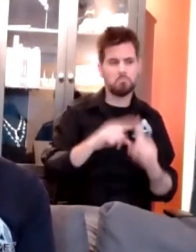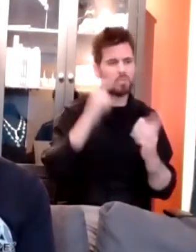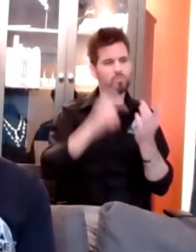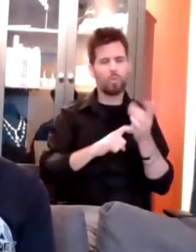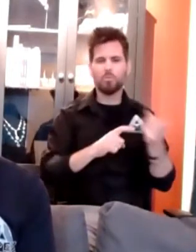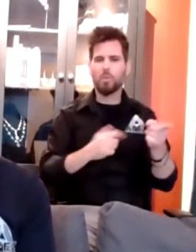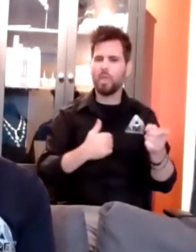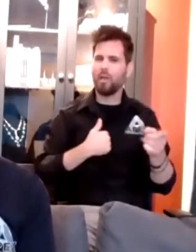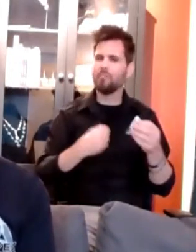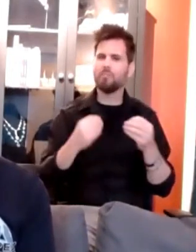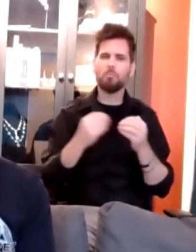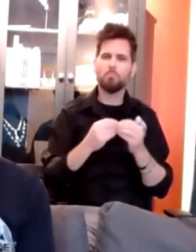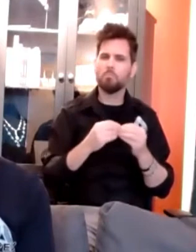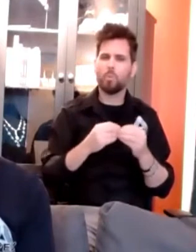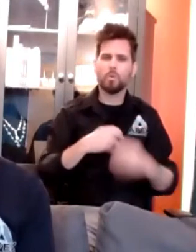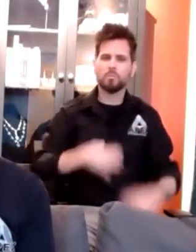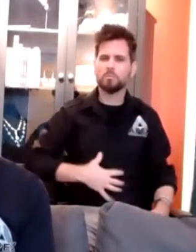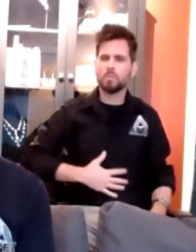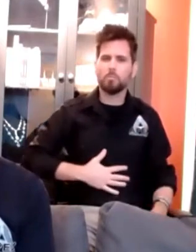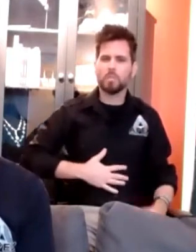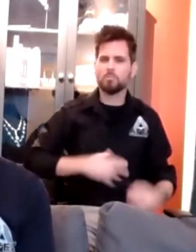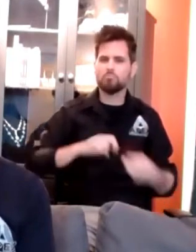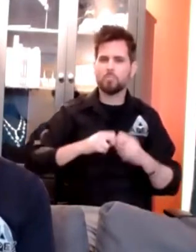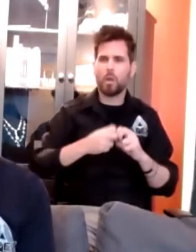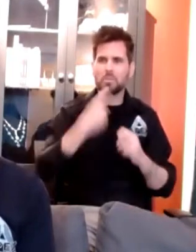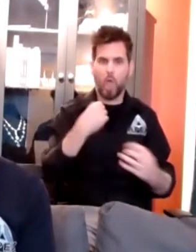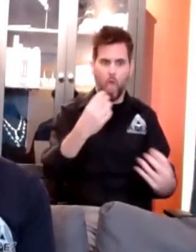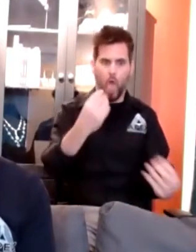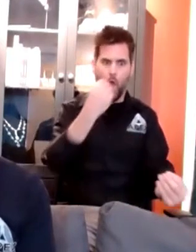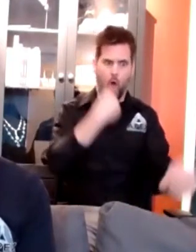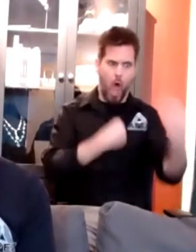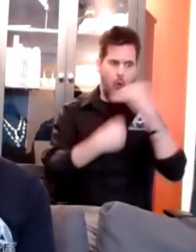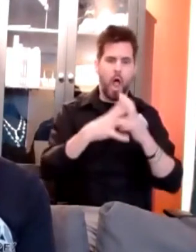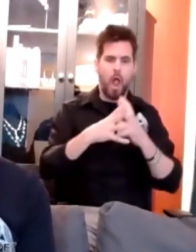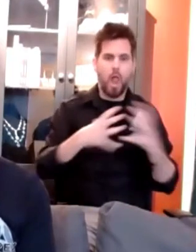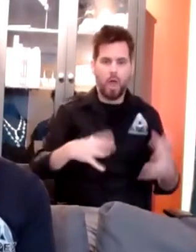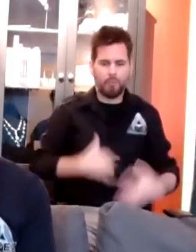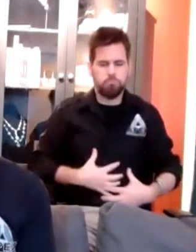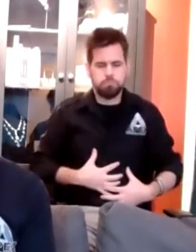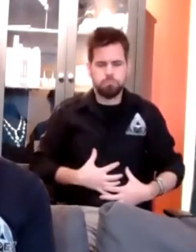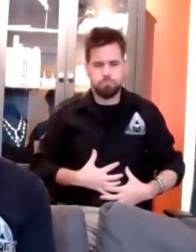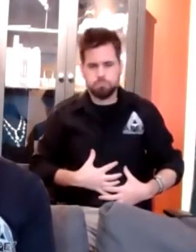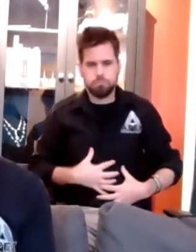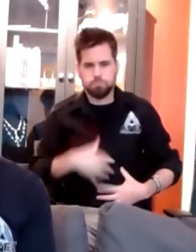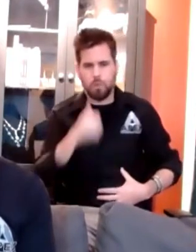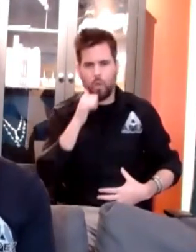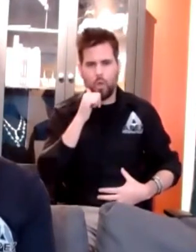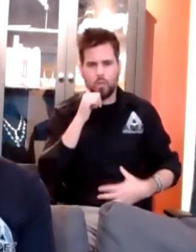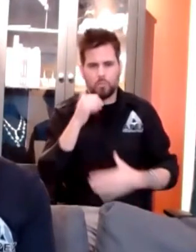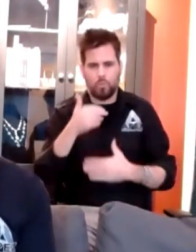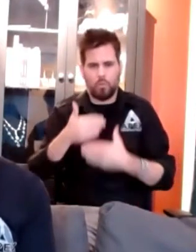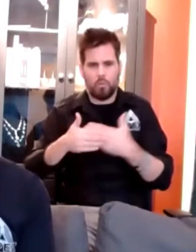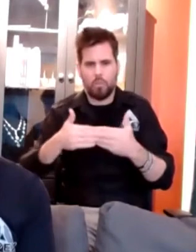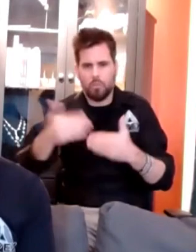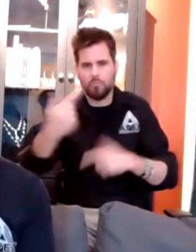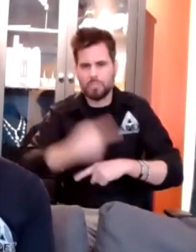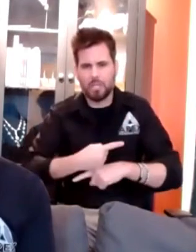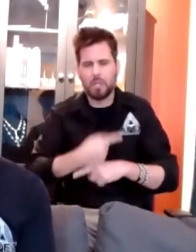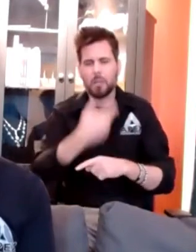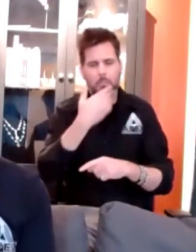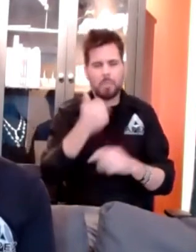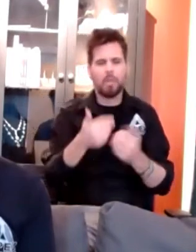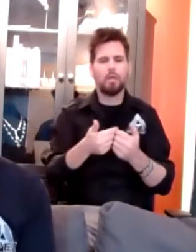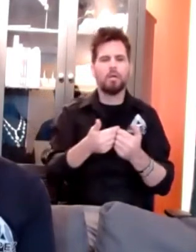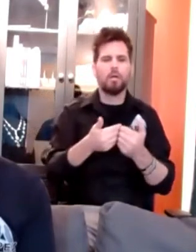not always the healthiest option for them. It's more of just what Out of they necessity. out of necessity, but Right. it's not biological.